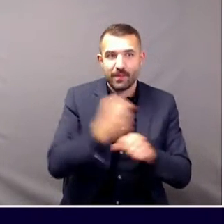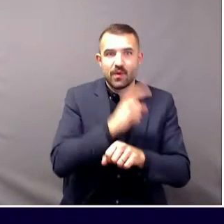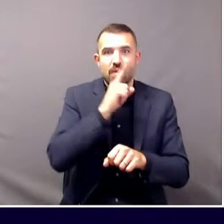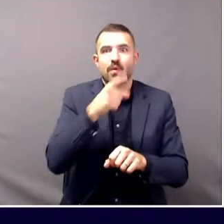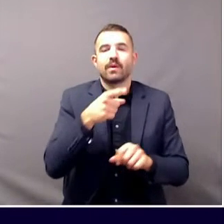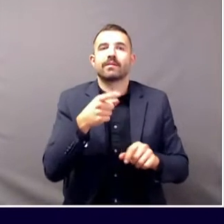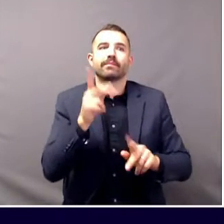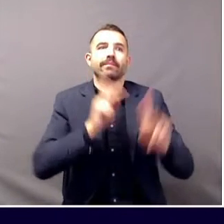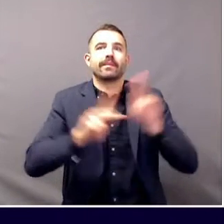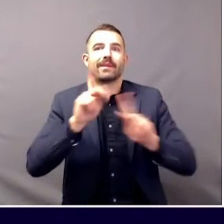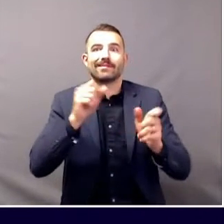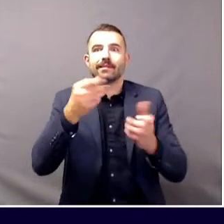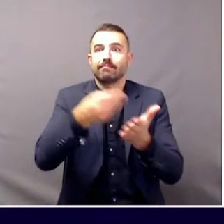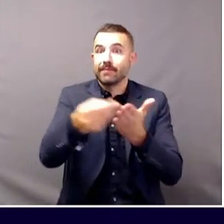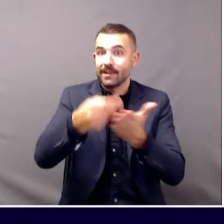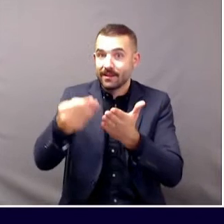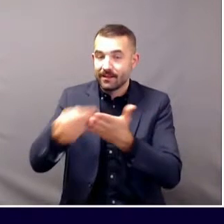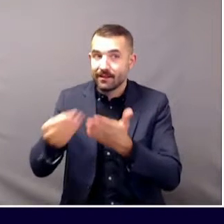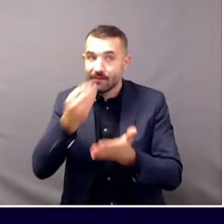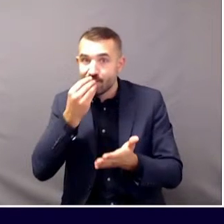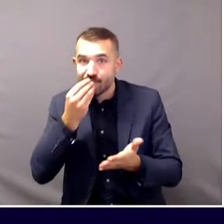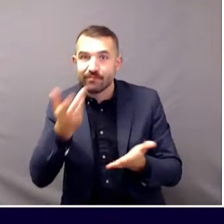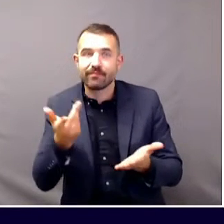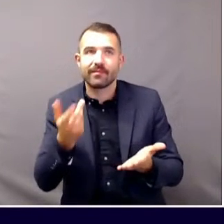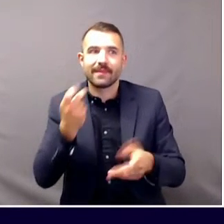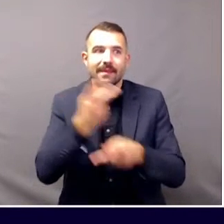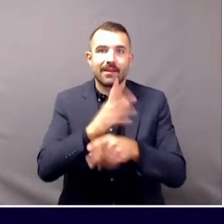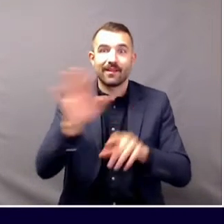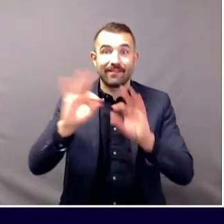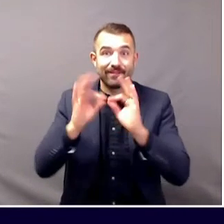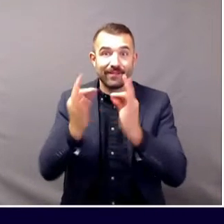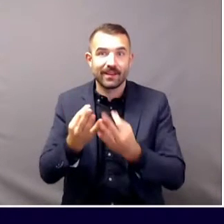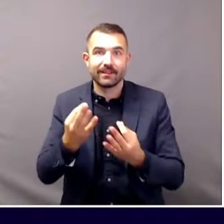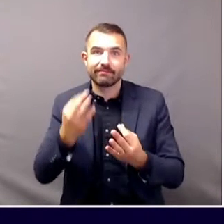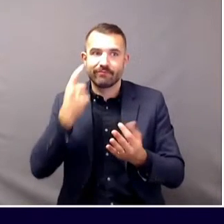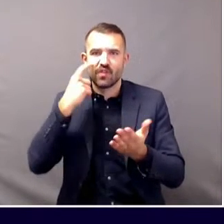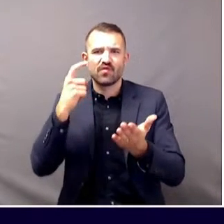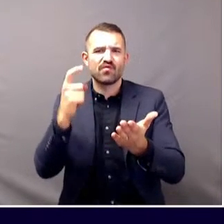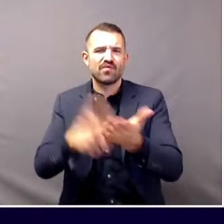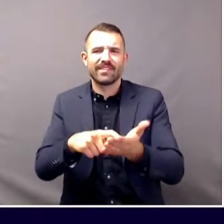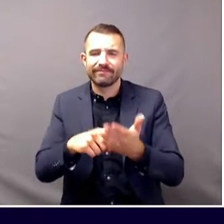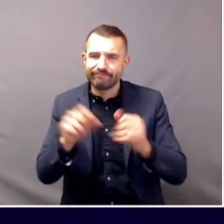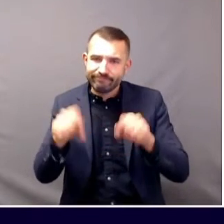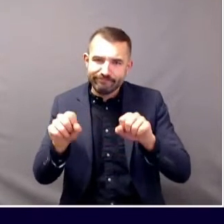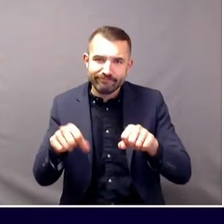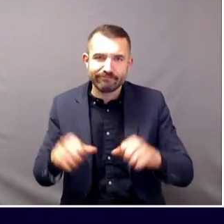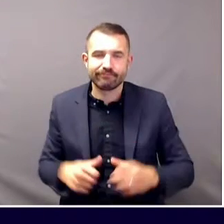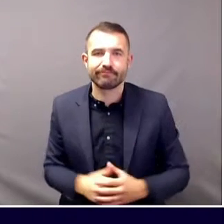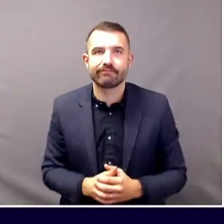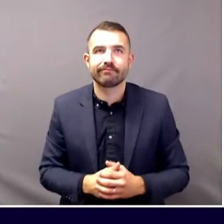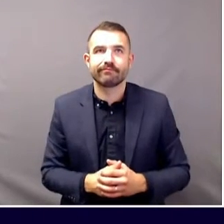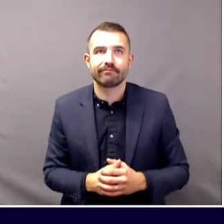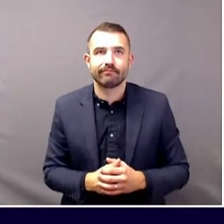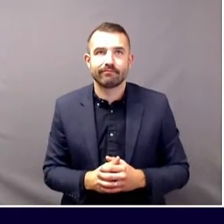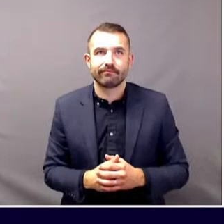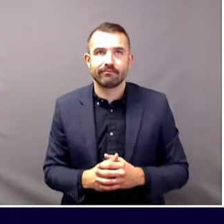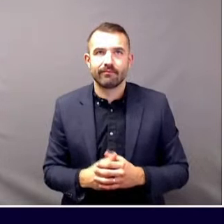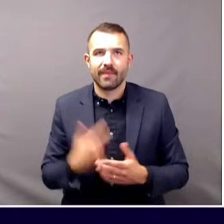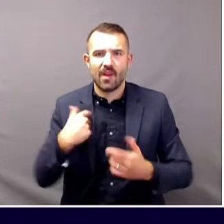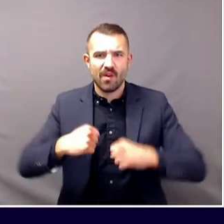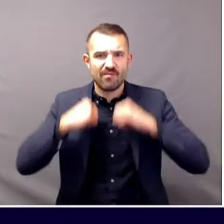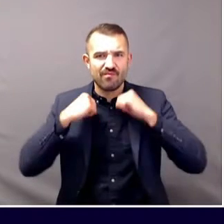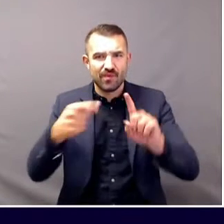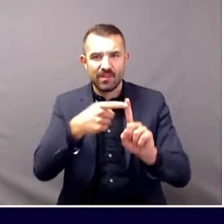continue to work alongside you to protect you as well as other Mainers. Is the law enforcement community involved in these discussions